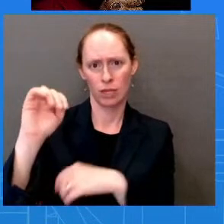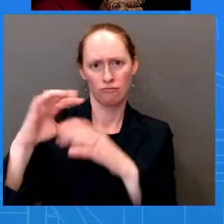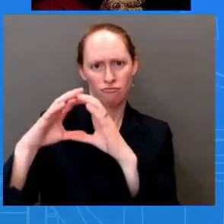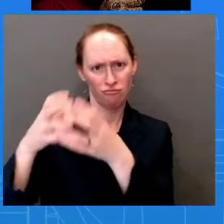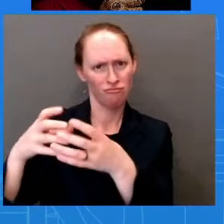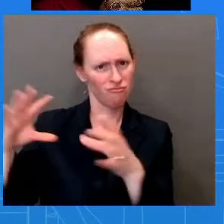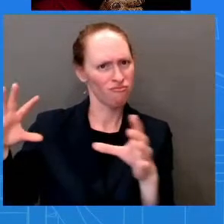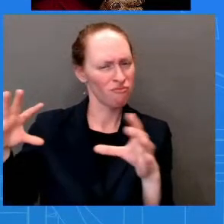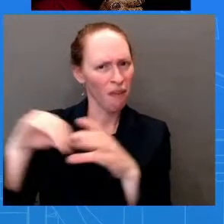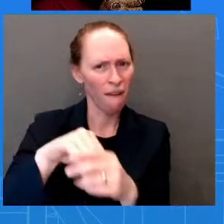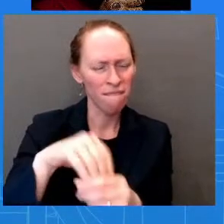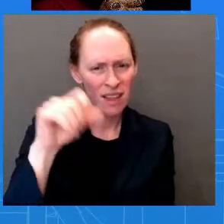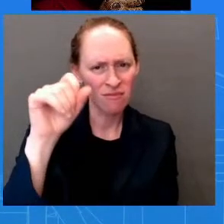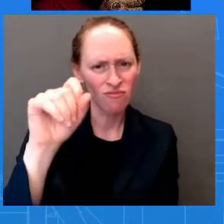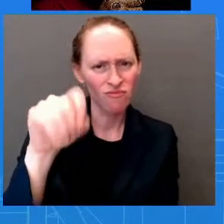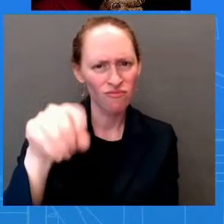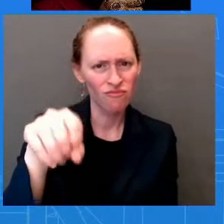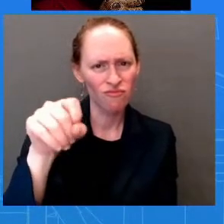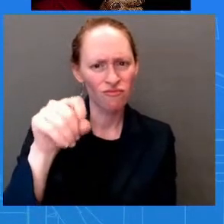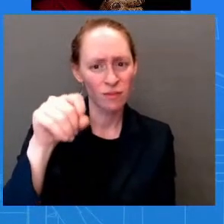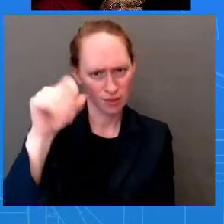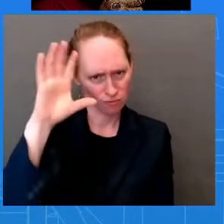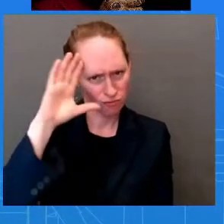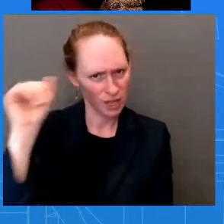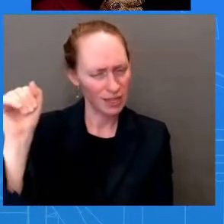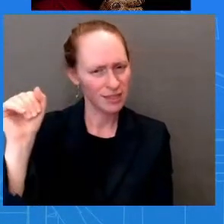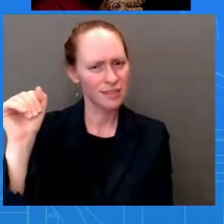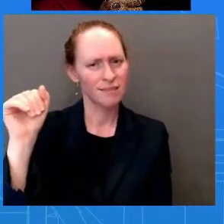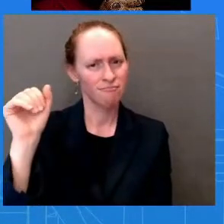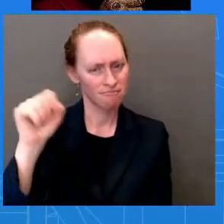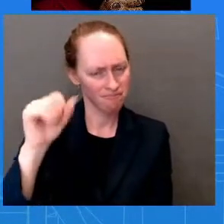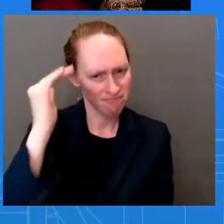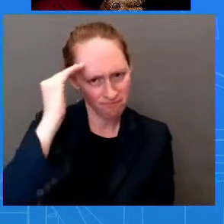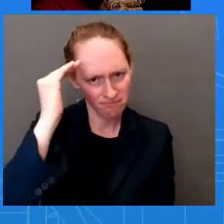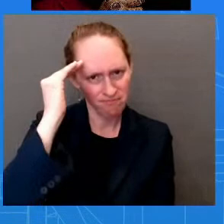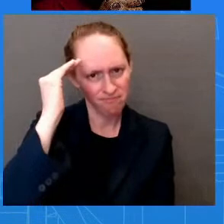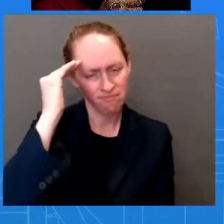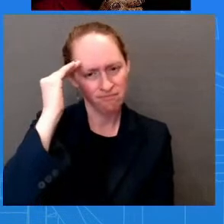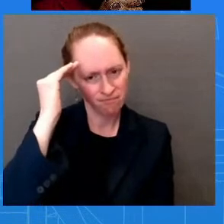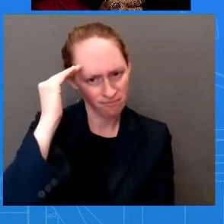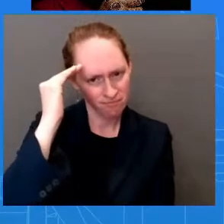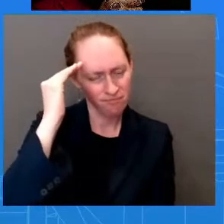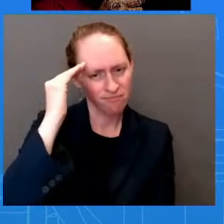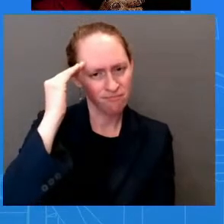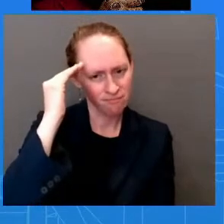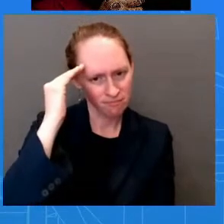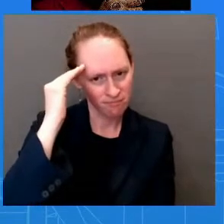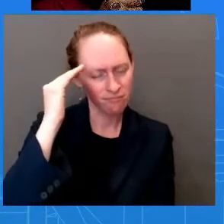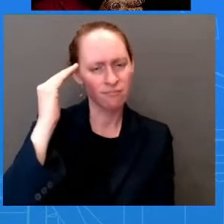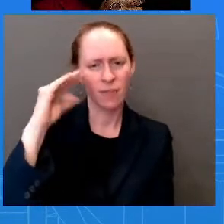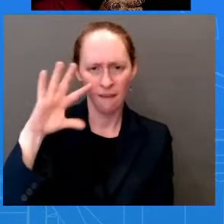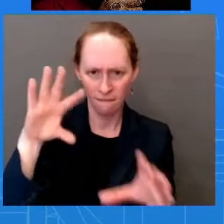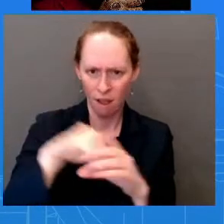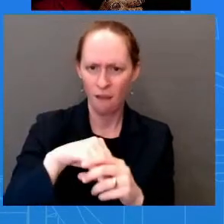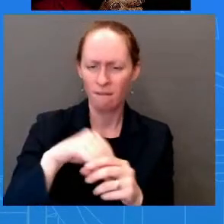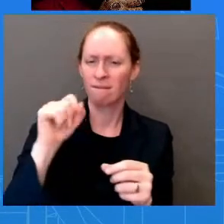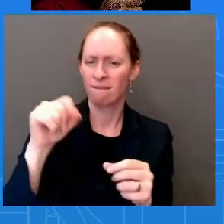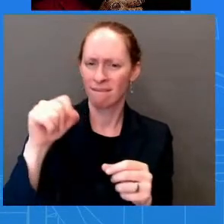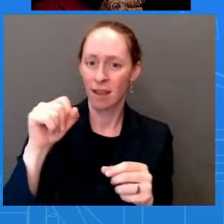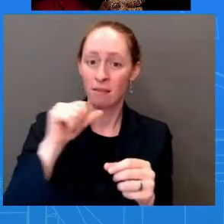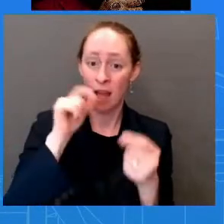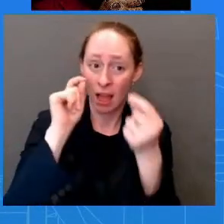held. He's been briefed, but he has actually been directly involved. Not going to get into more details on that, but you're talking about